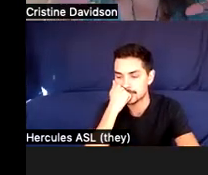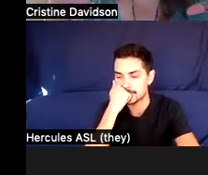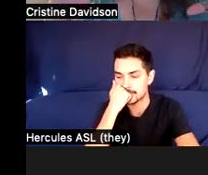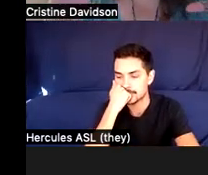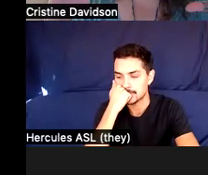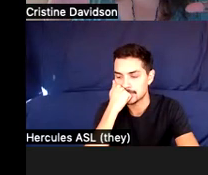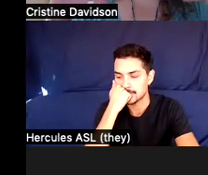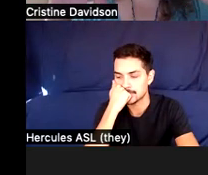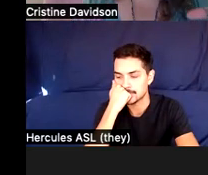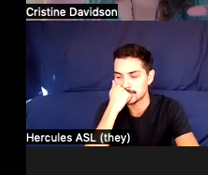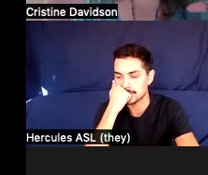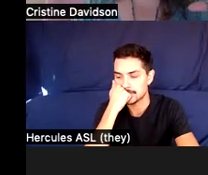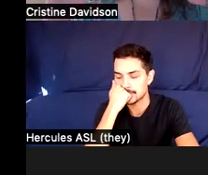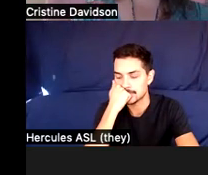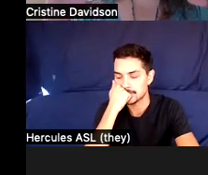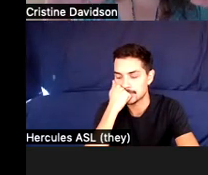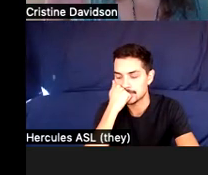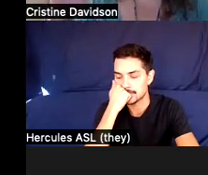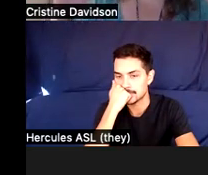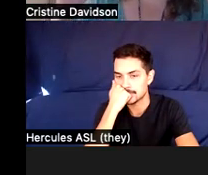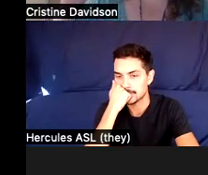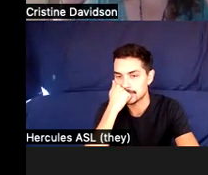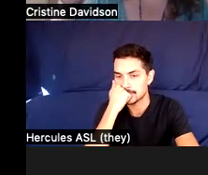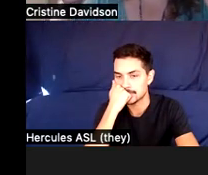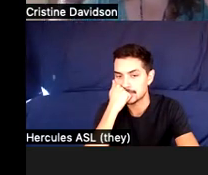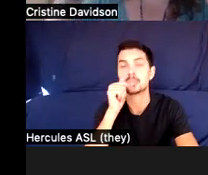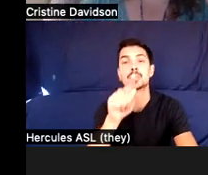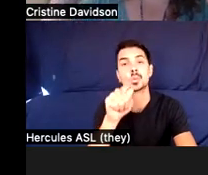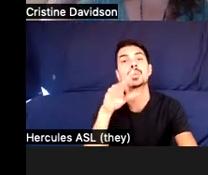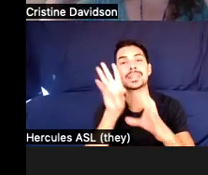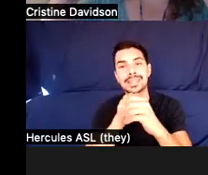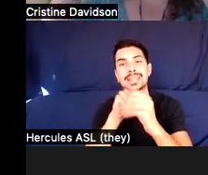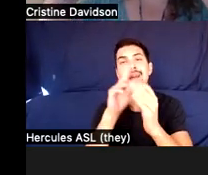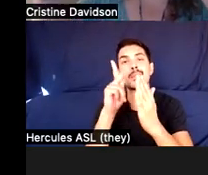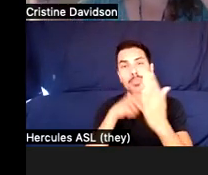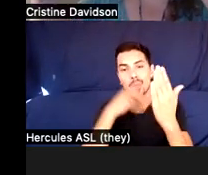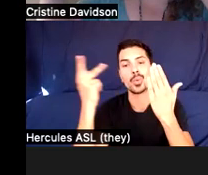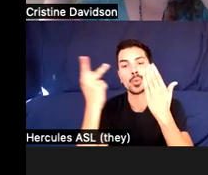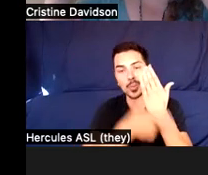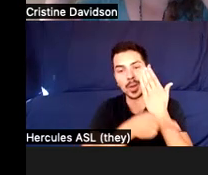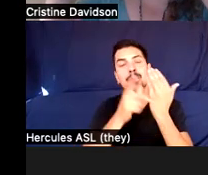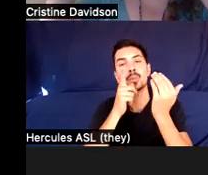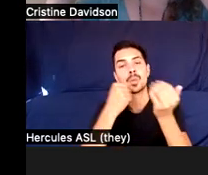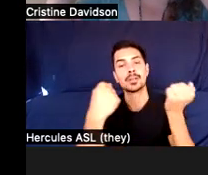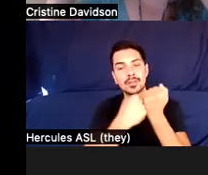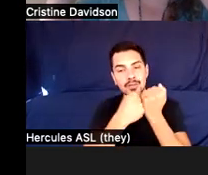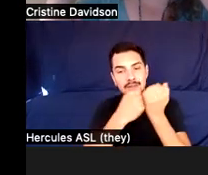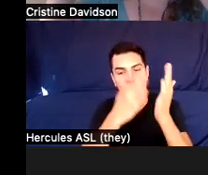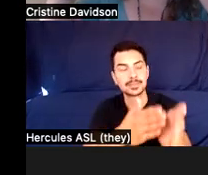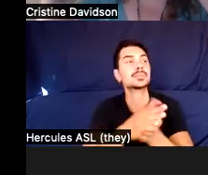a program, housed in a program, and you usually have, you know, a supervisor and